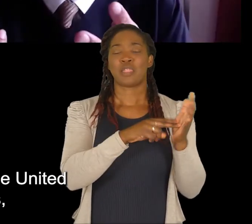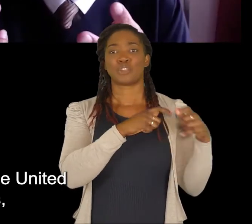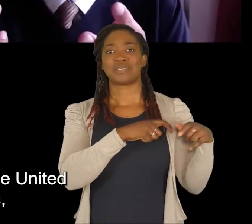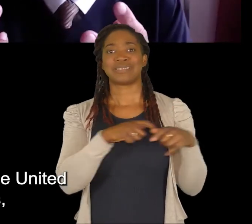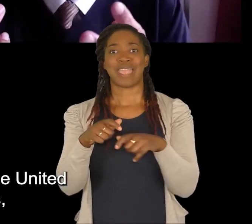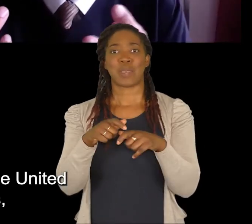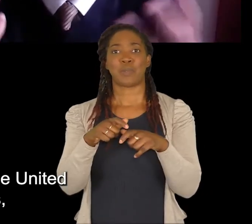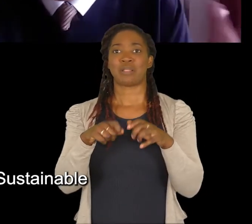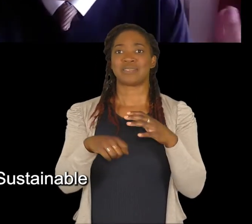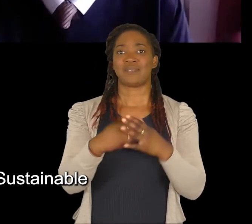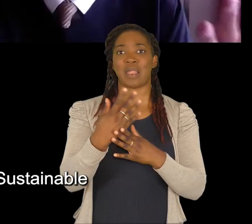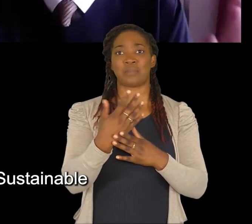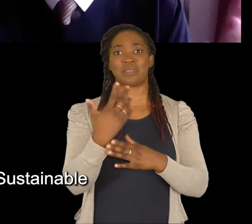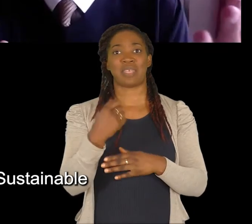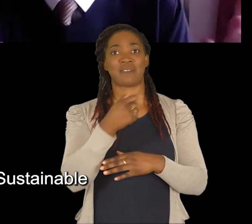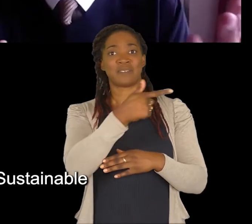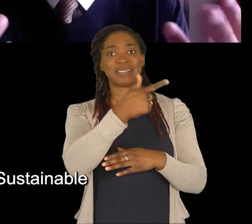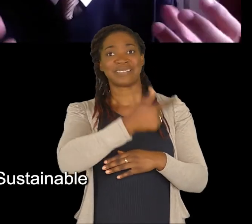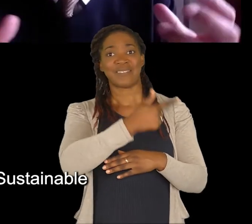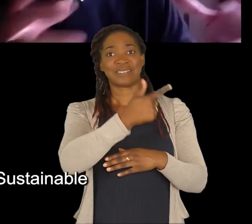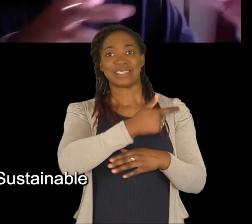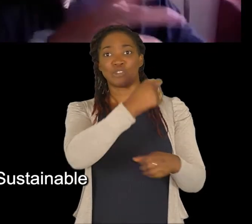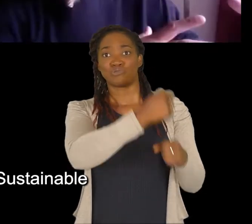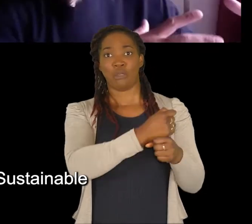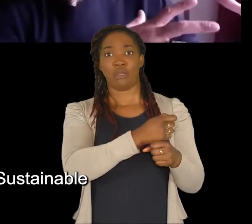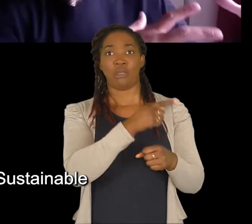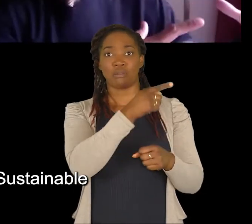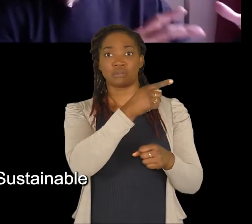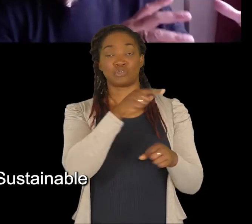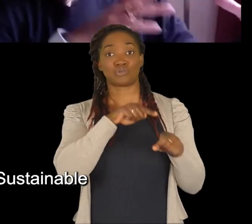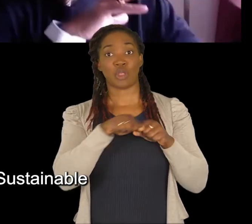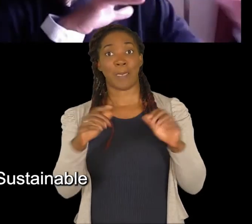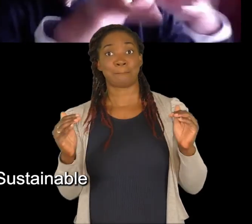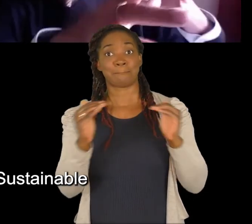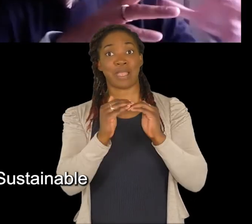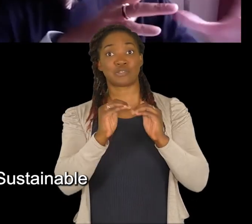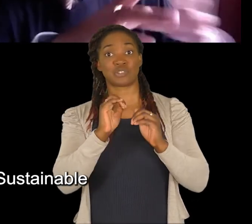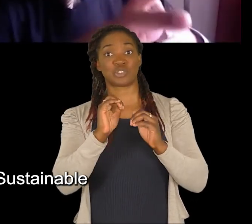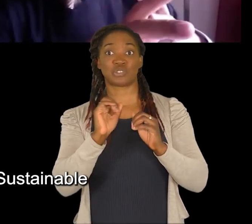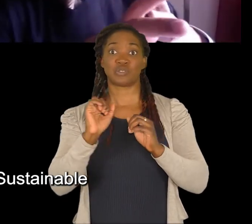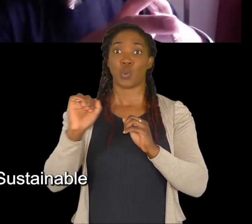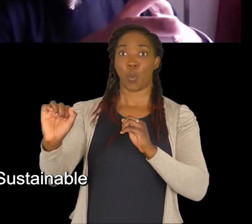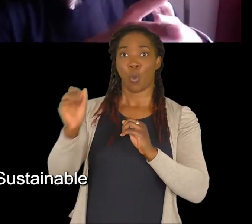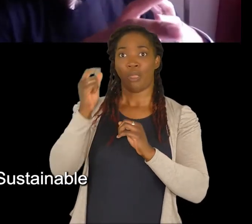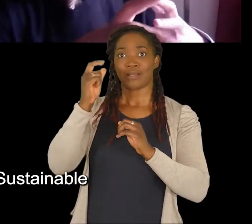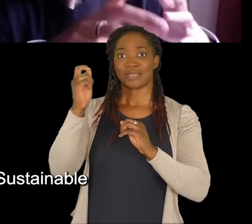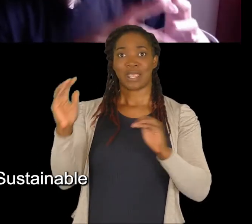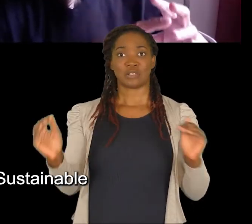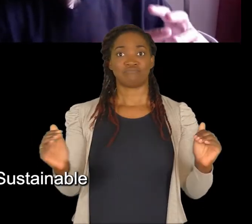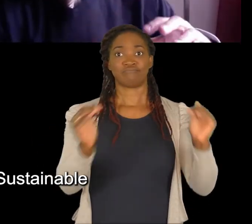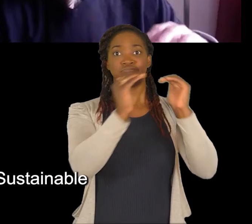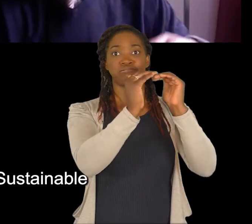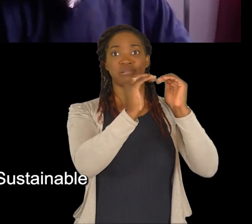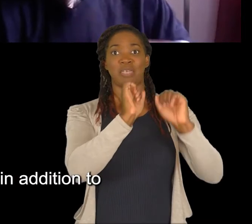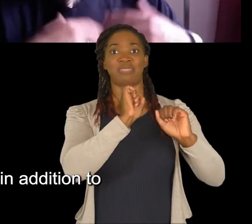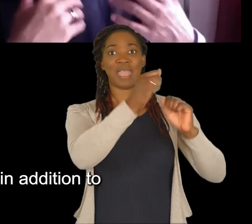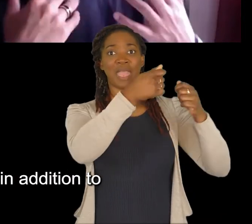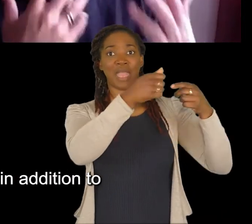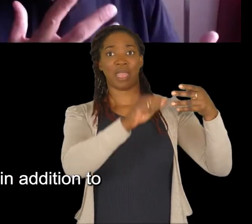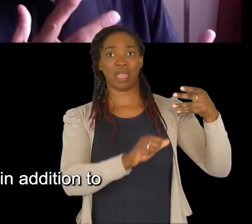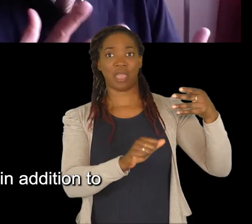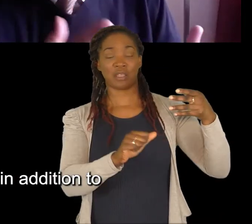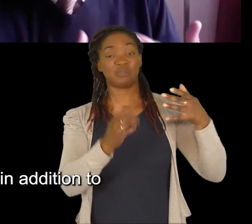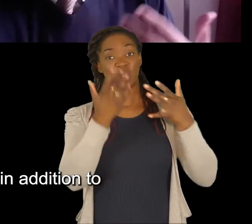Sustainable Development Goals, right? They have 17 goals. Try and fit your idea into those sustainable development goals to show that you're